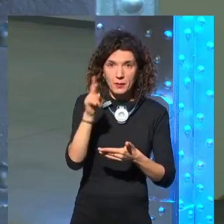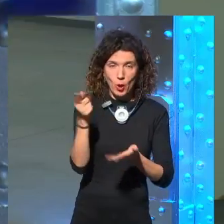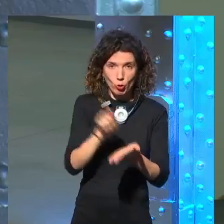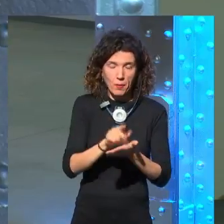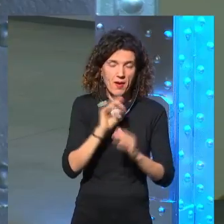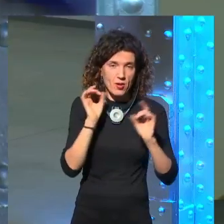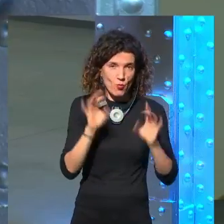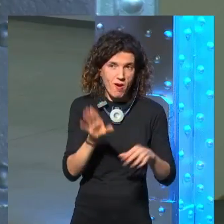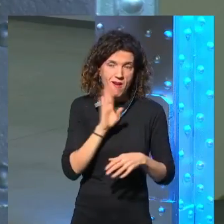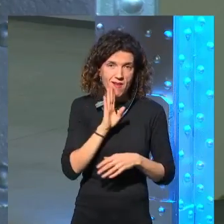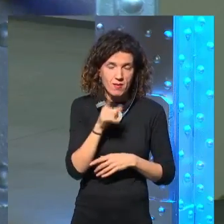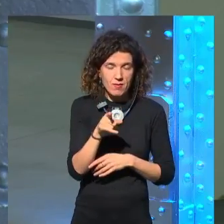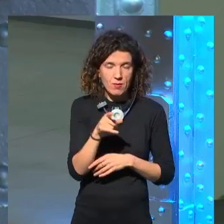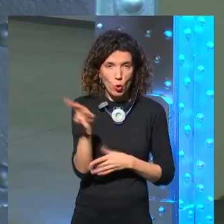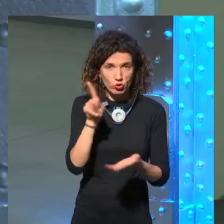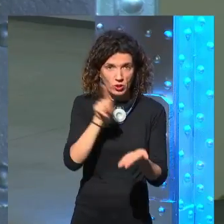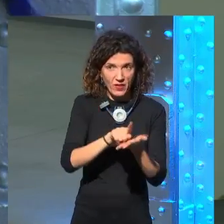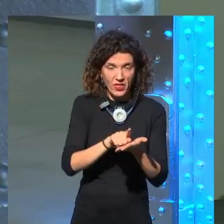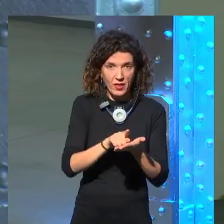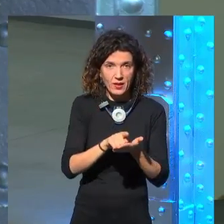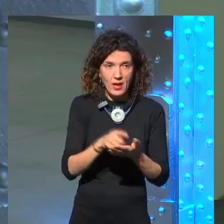let's set it off. Whoa.